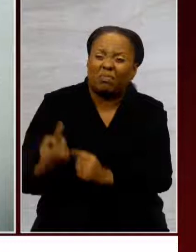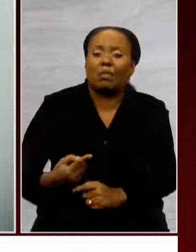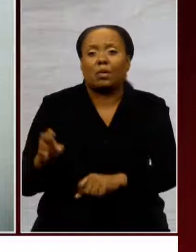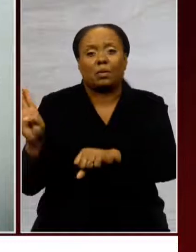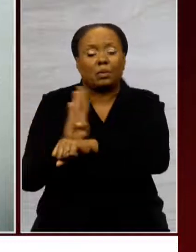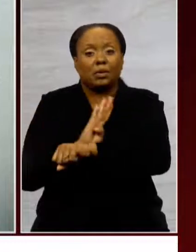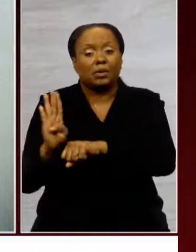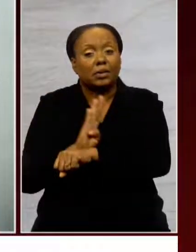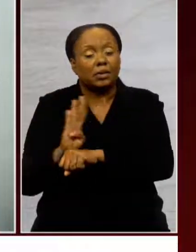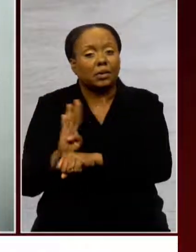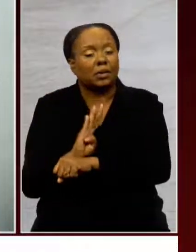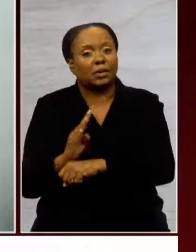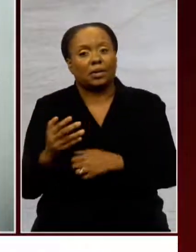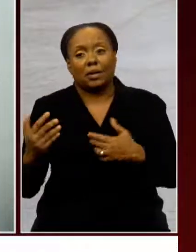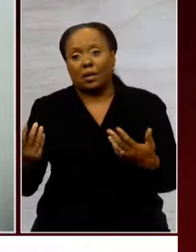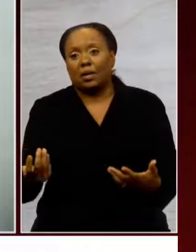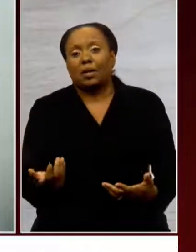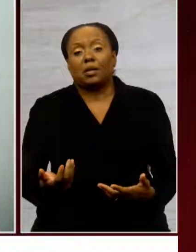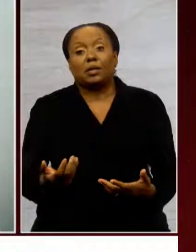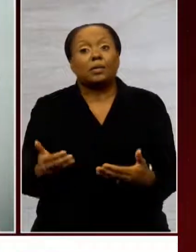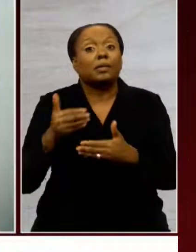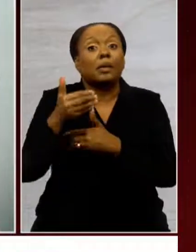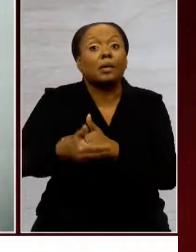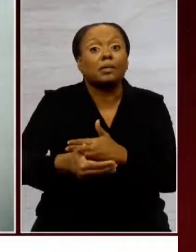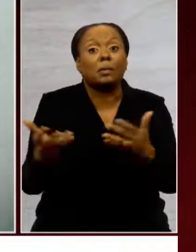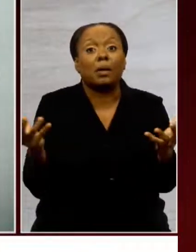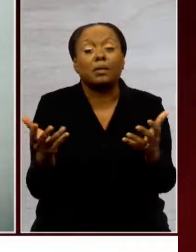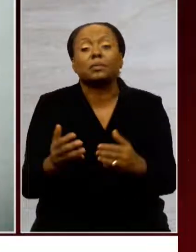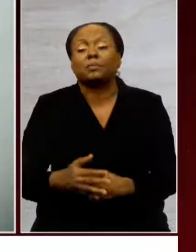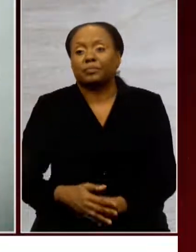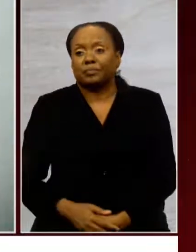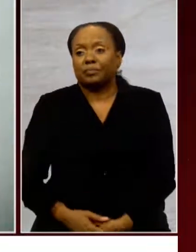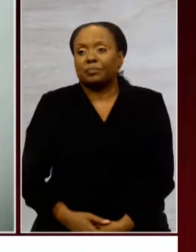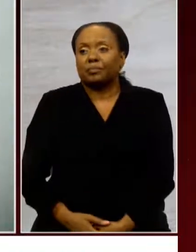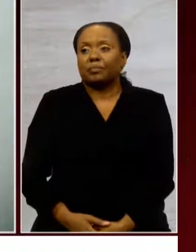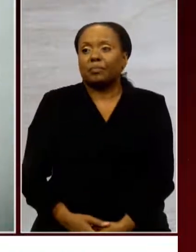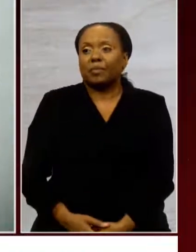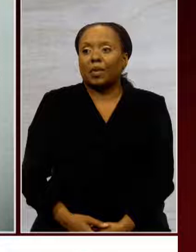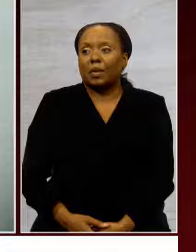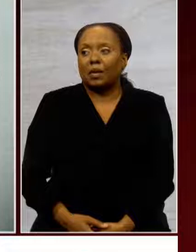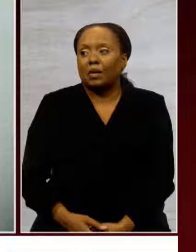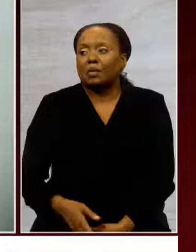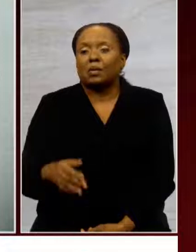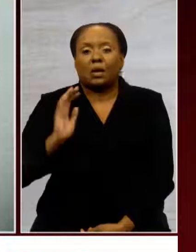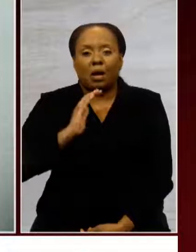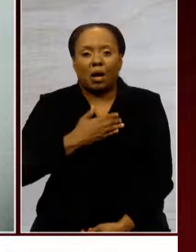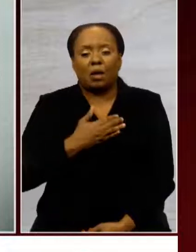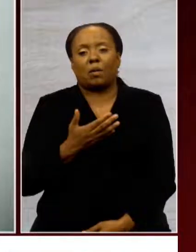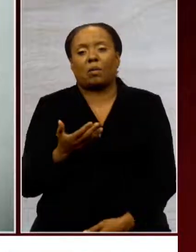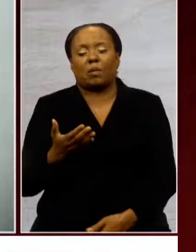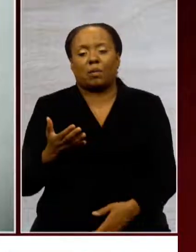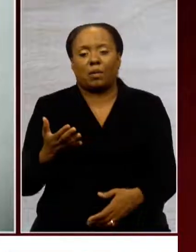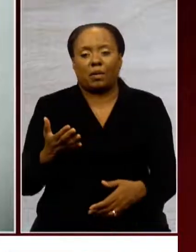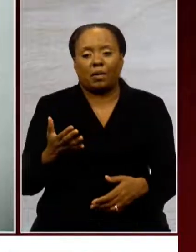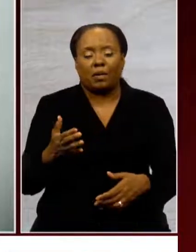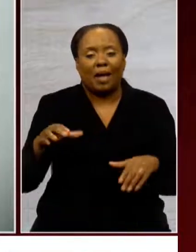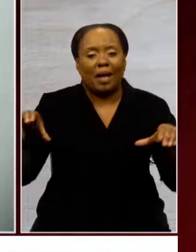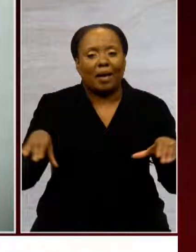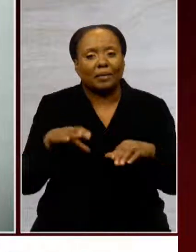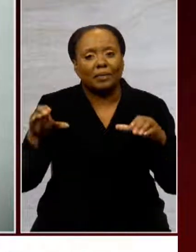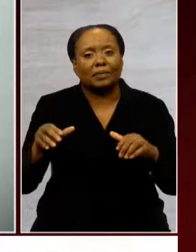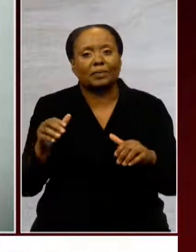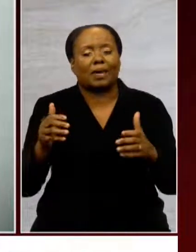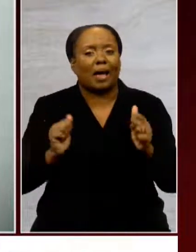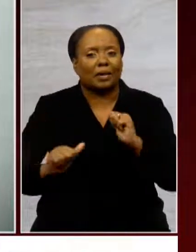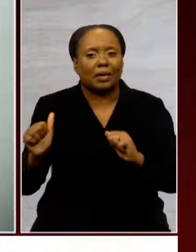headed now is the path is going to be, we're winding up activities. We're preparing our report, preparing